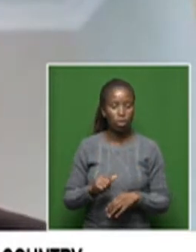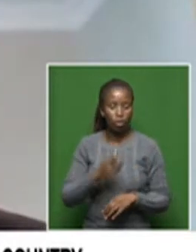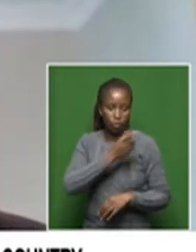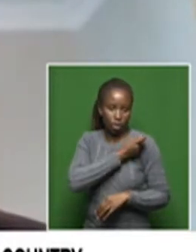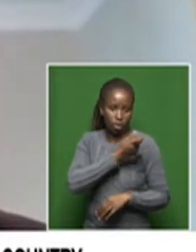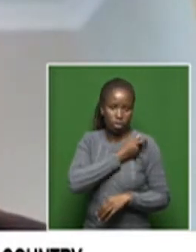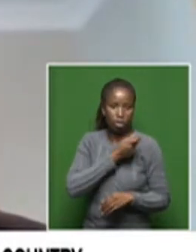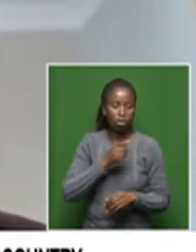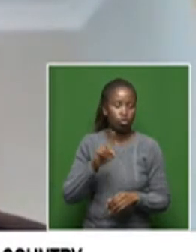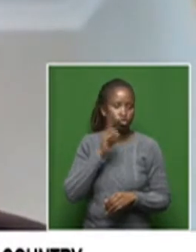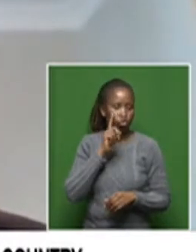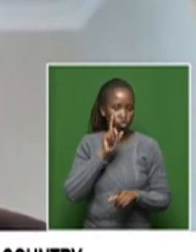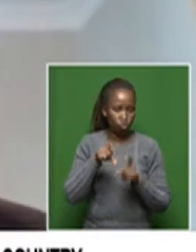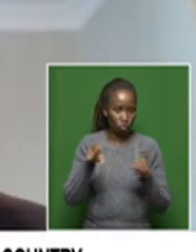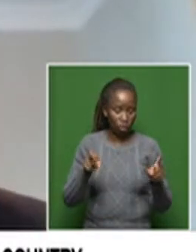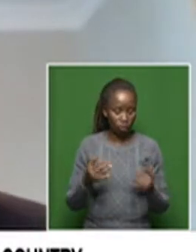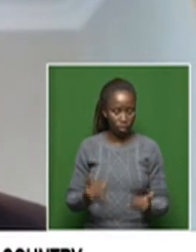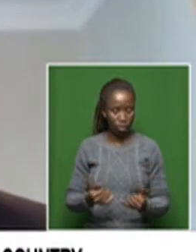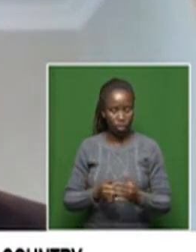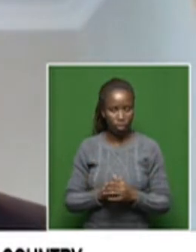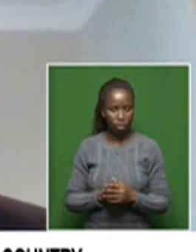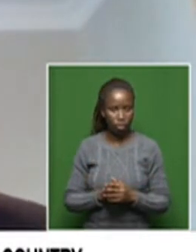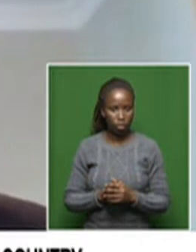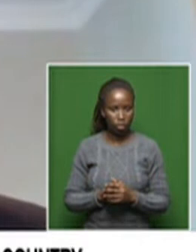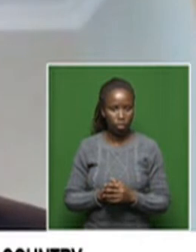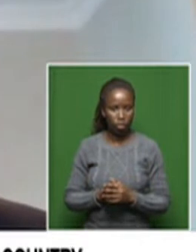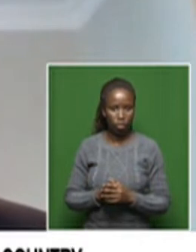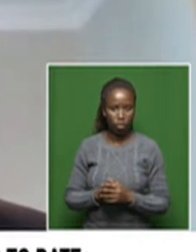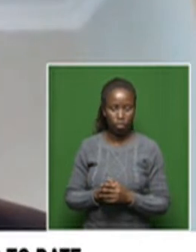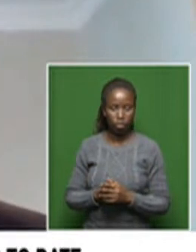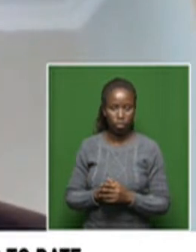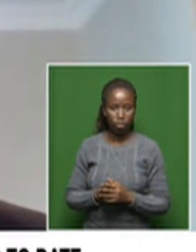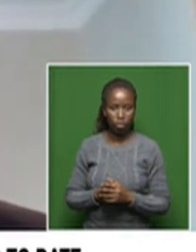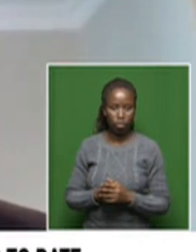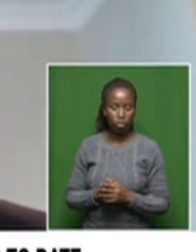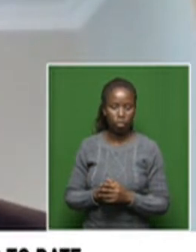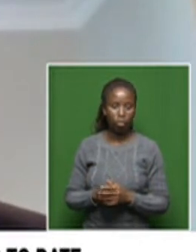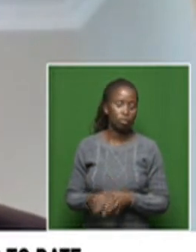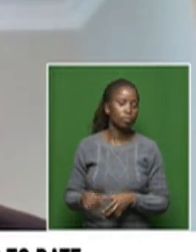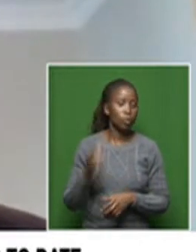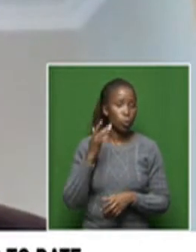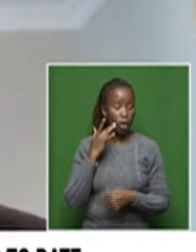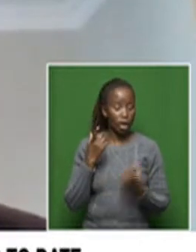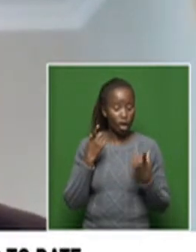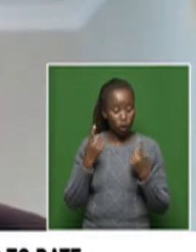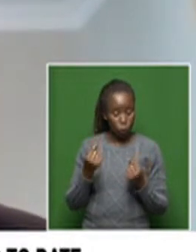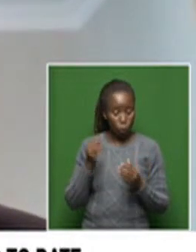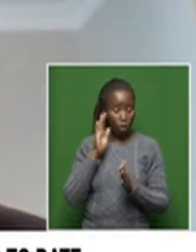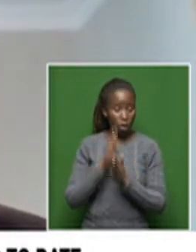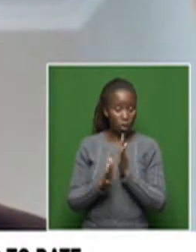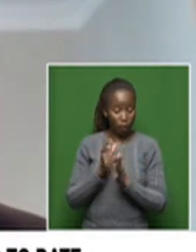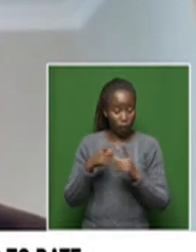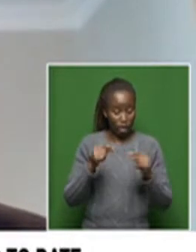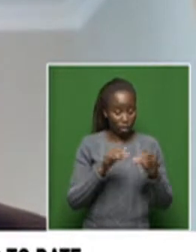vaccinating educators in this period. The 300,000 doses will obviously not be enough to complete all of that sector, but fortunately